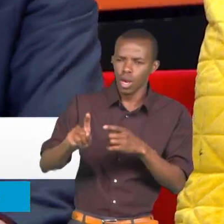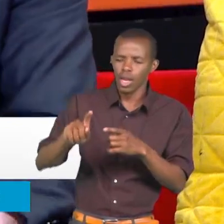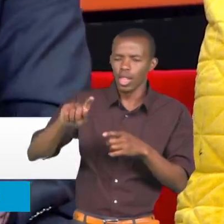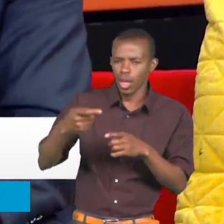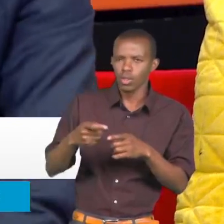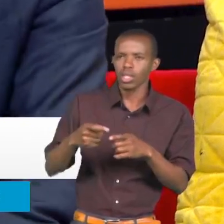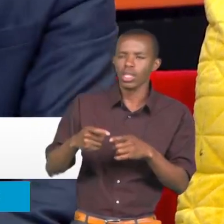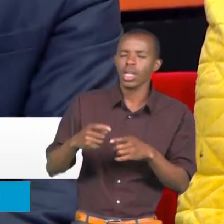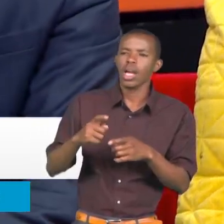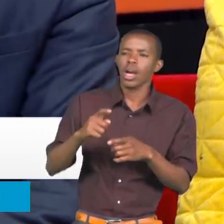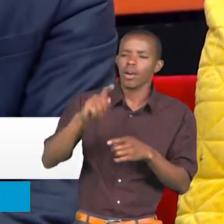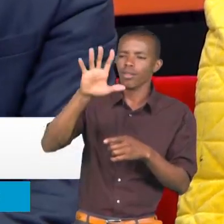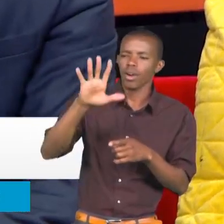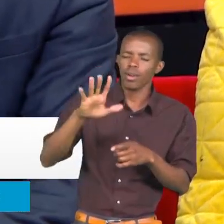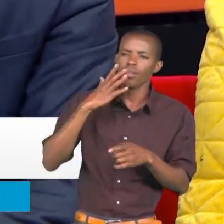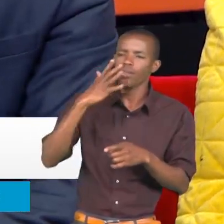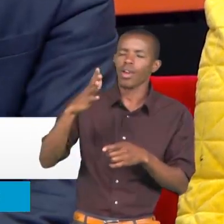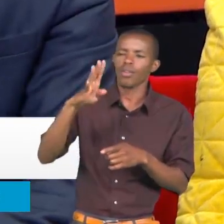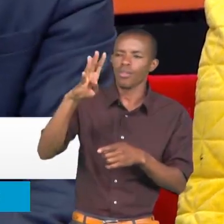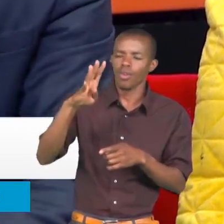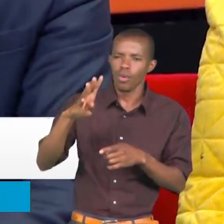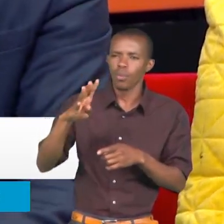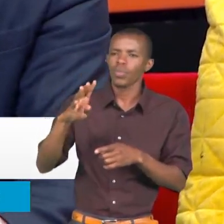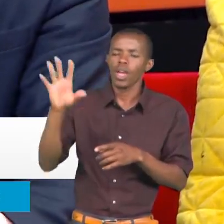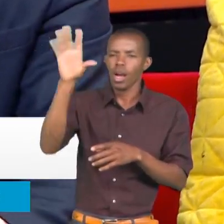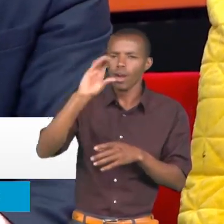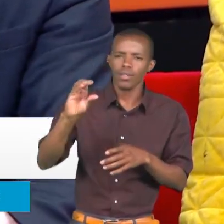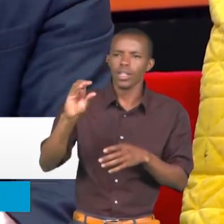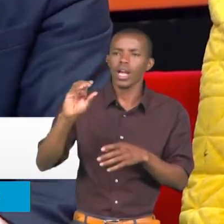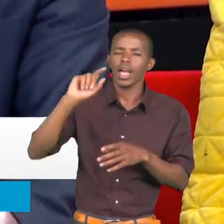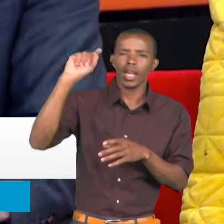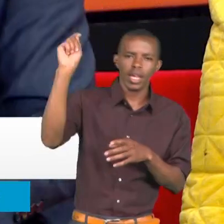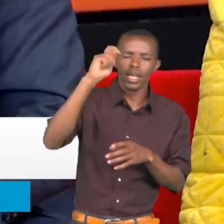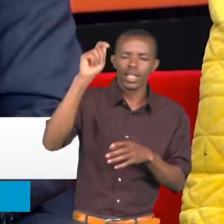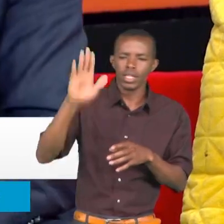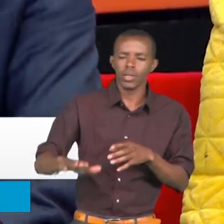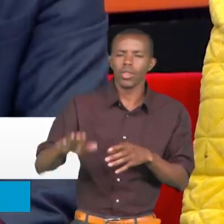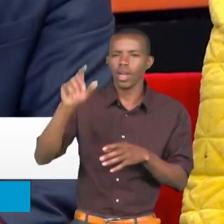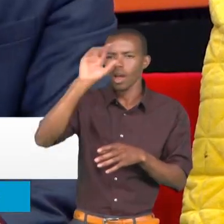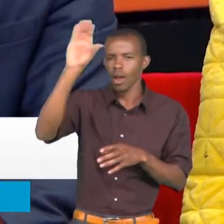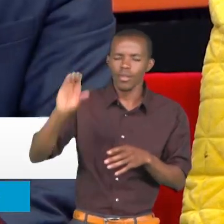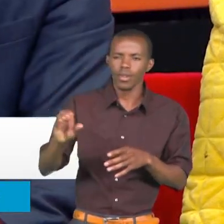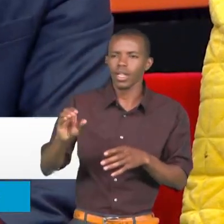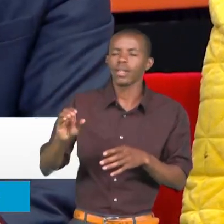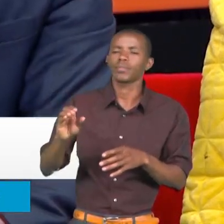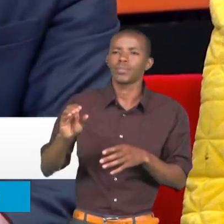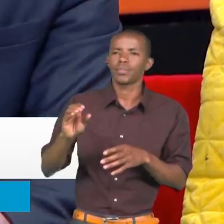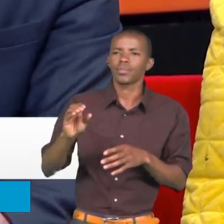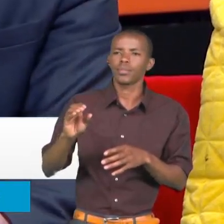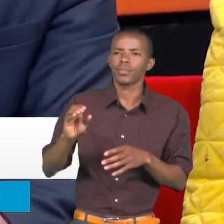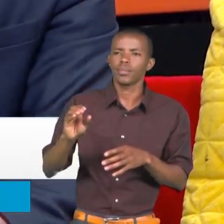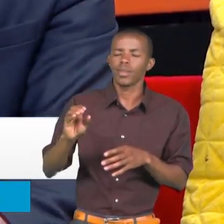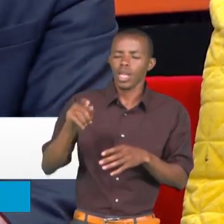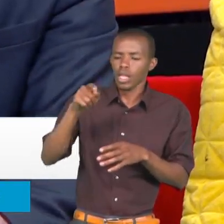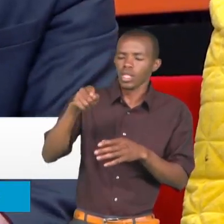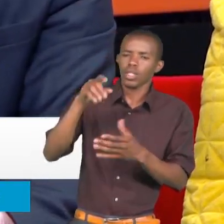141,754. Now, most PrEP users in Kenya, in Africa actually, are in Kenya, South Africa, Uganda, Zimbabwe, and Lesotho. Now, in